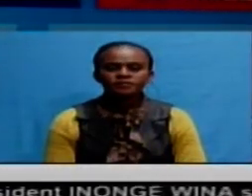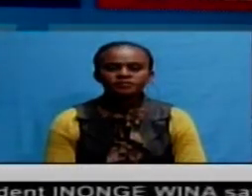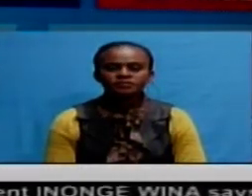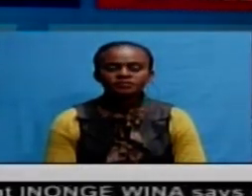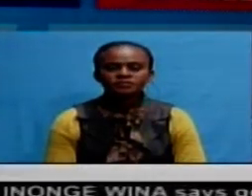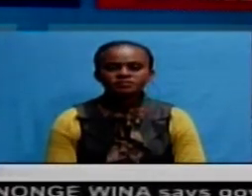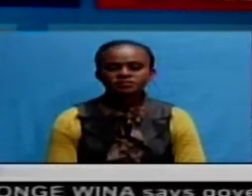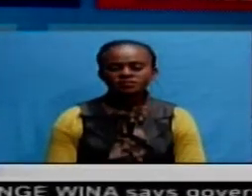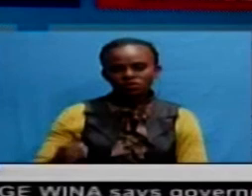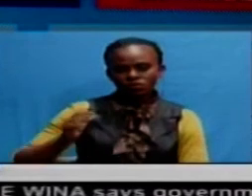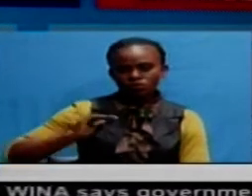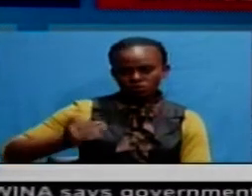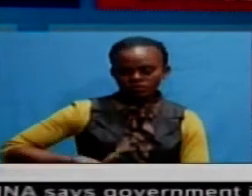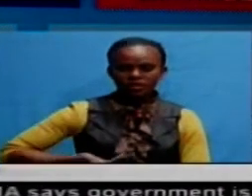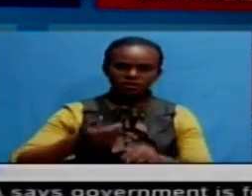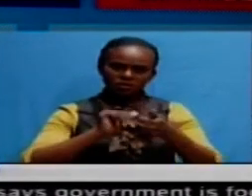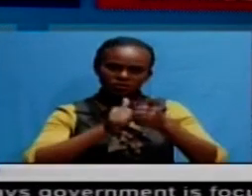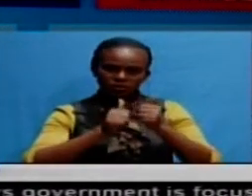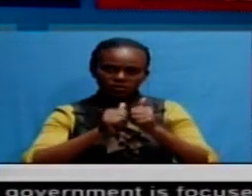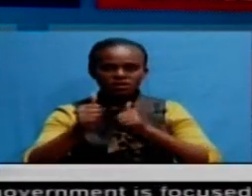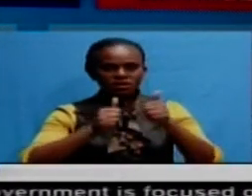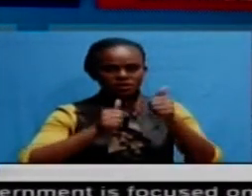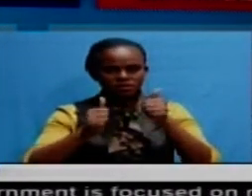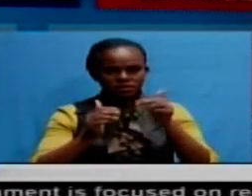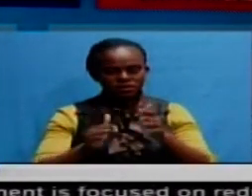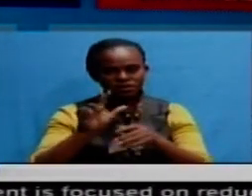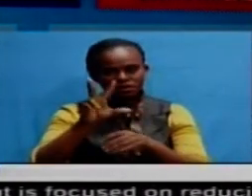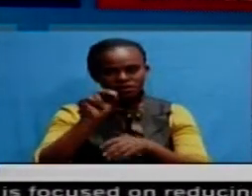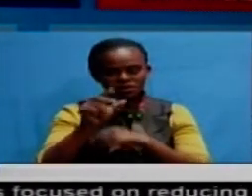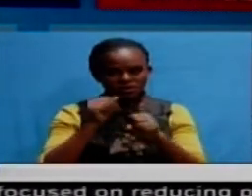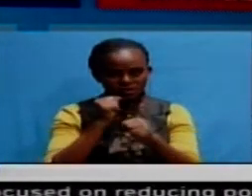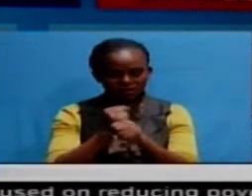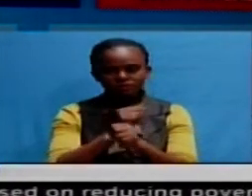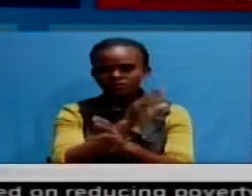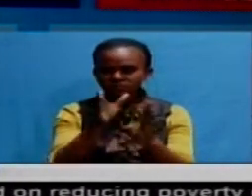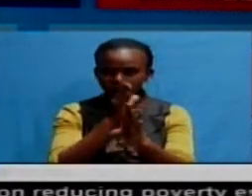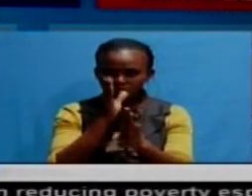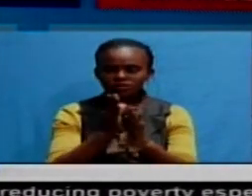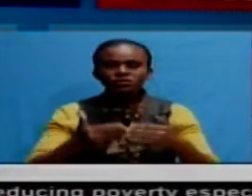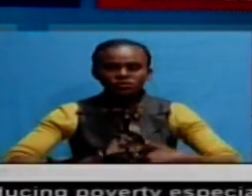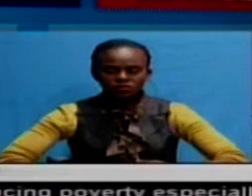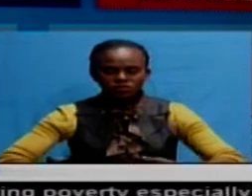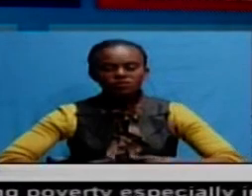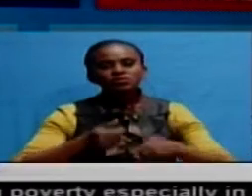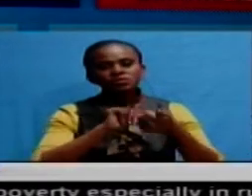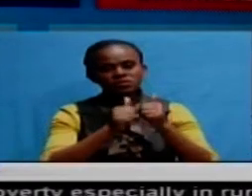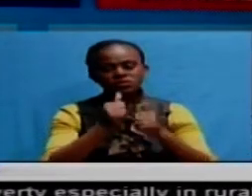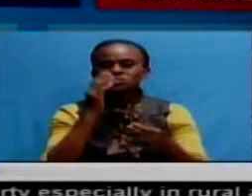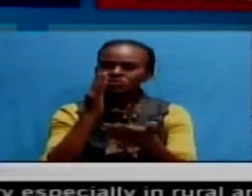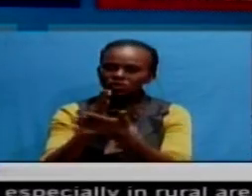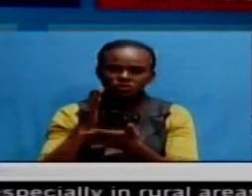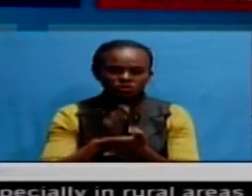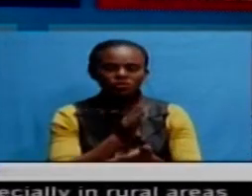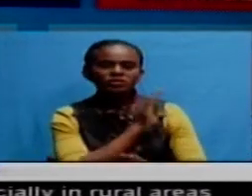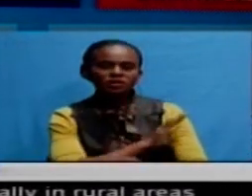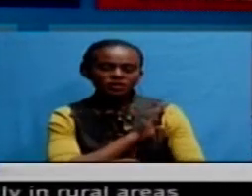A 30-year-old female sports administrator has called for more support towards youth sports activities to reduce crime levels among young people